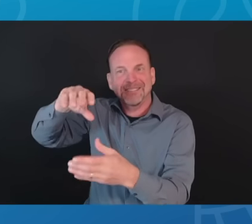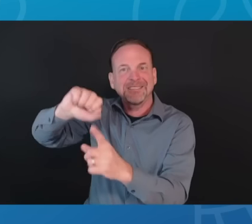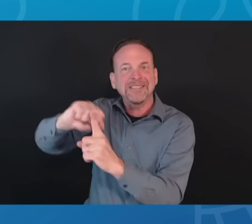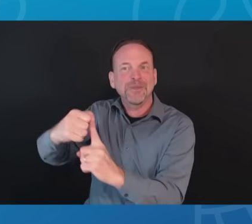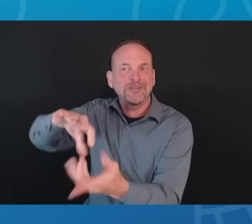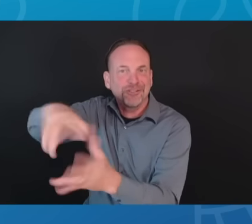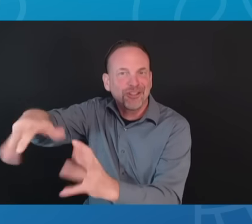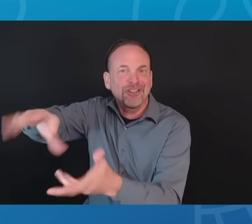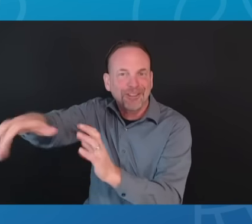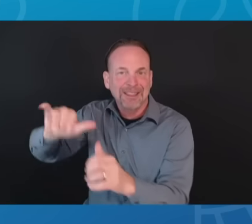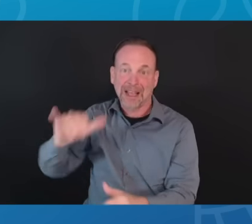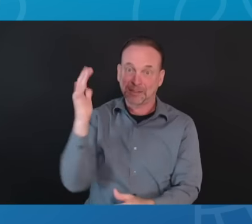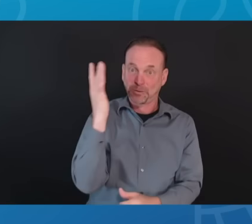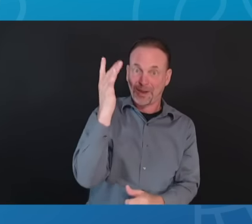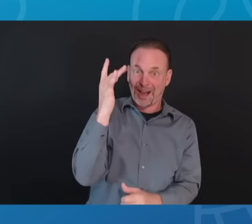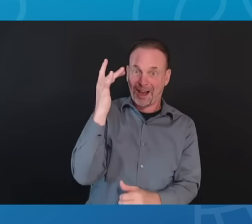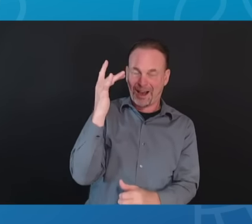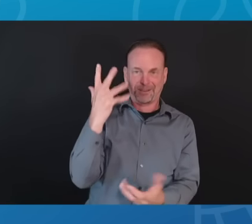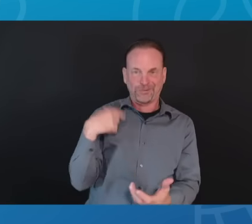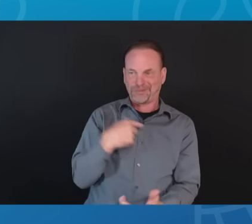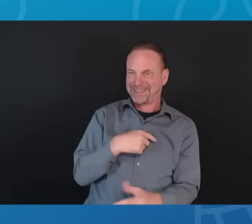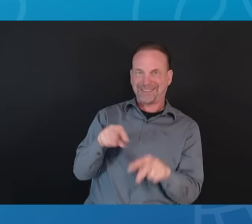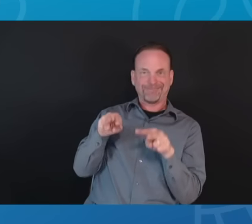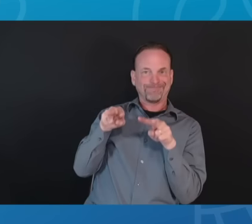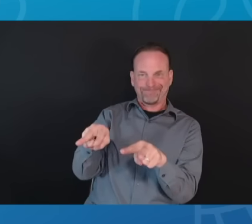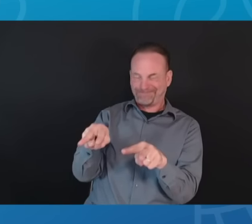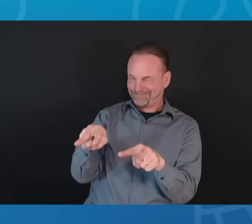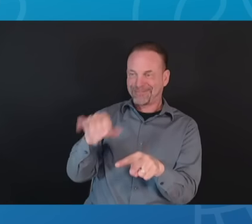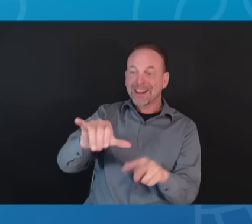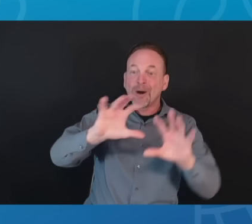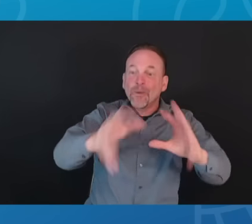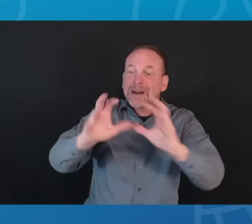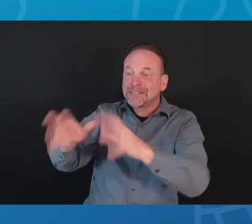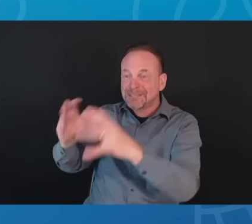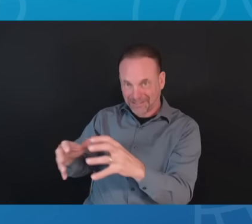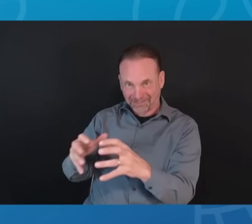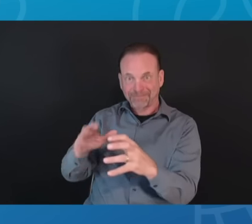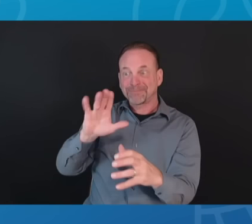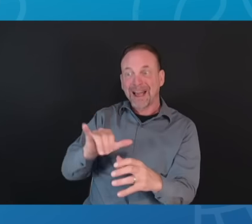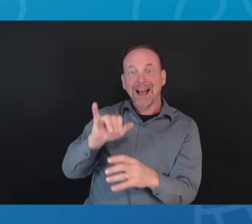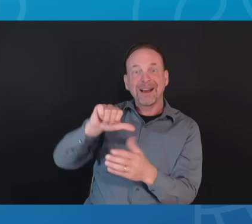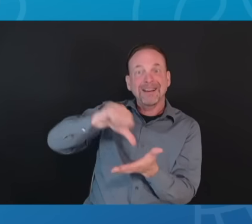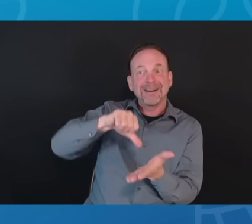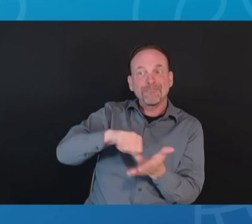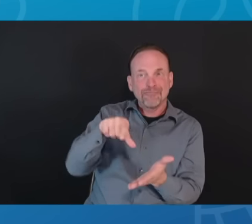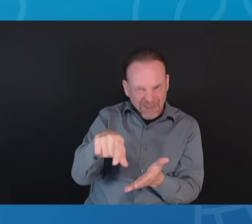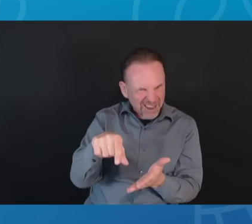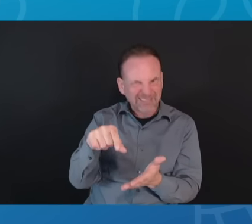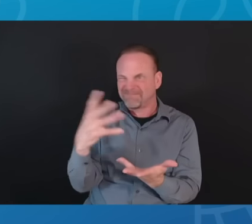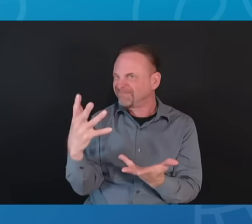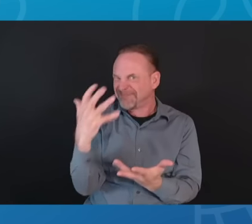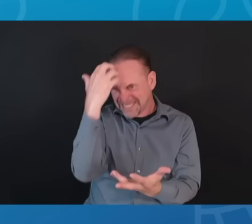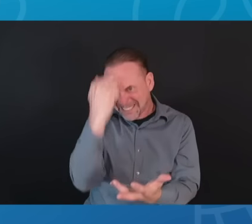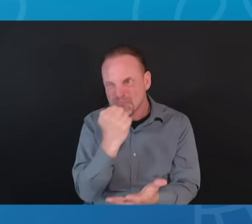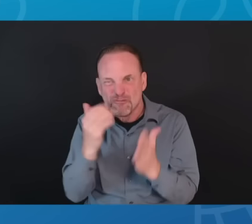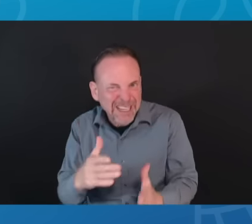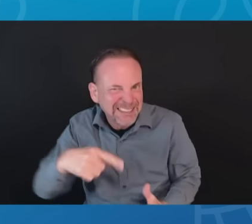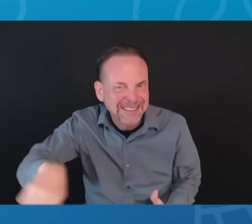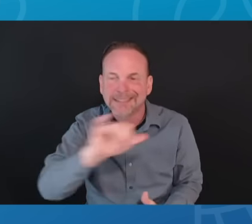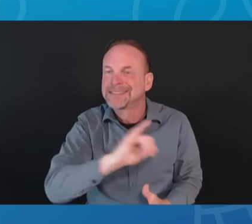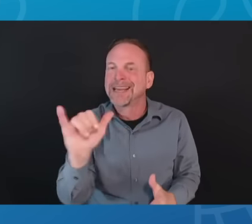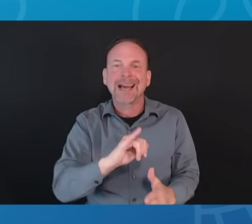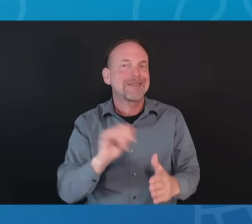have other Iranian sponsored militia groups, such as Hezbollah, such as Hamas. And we